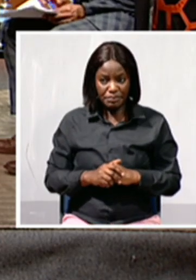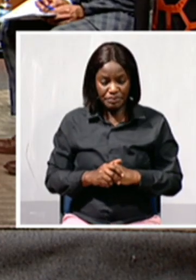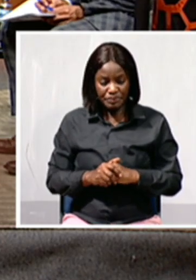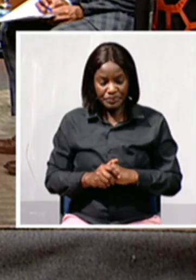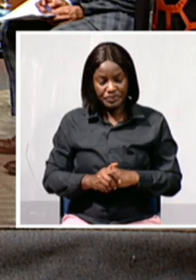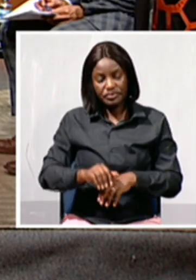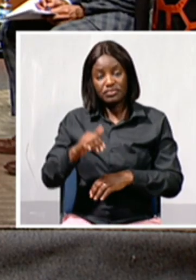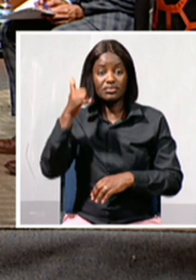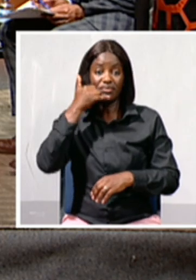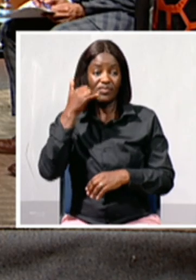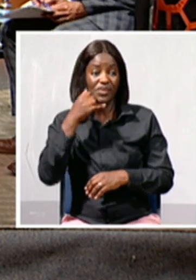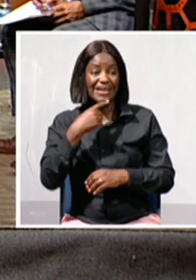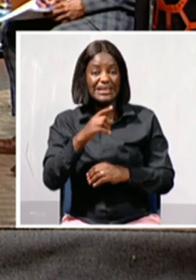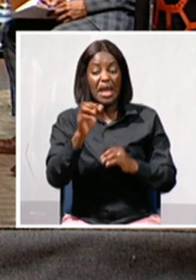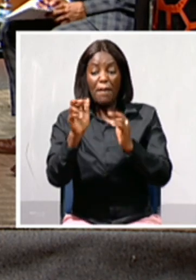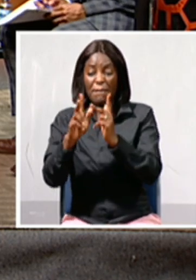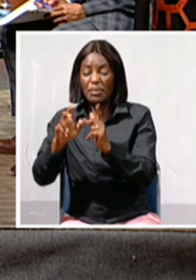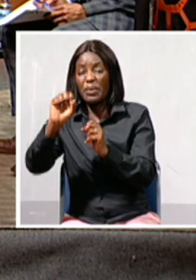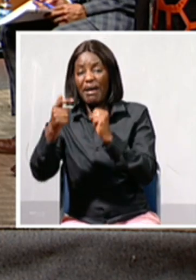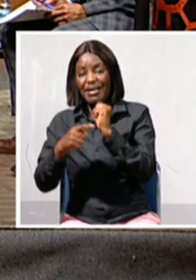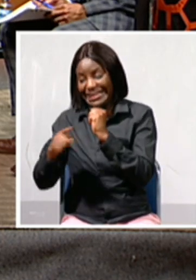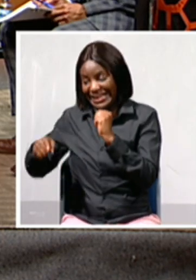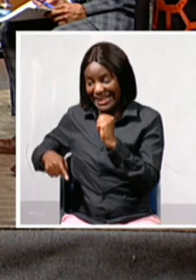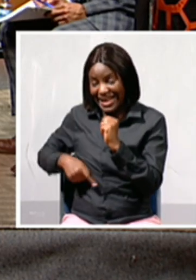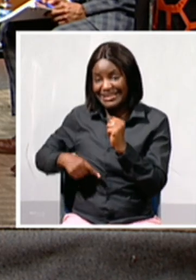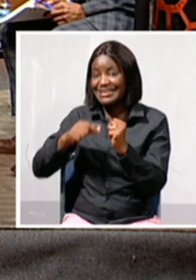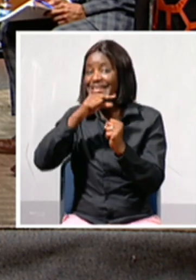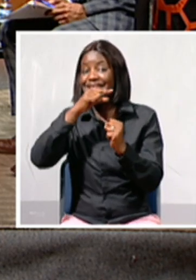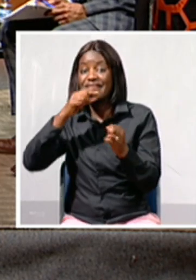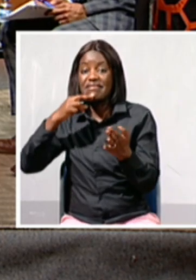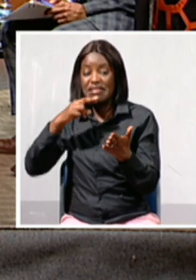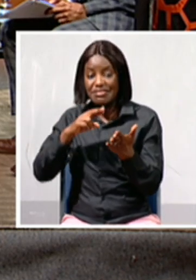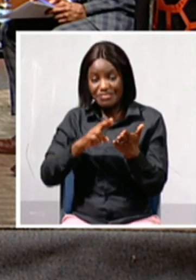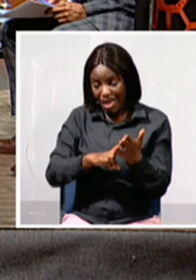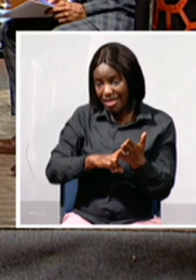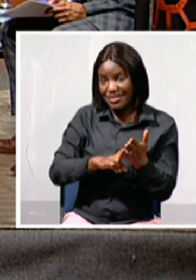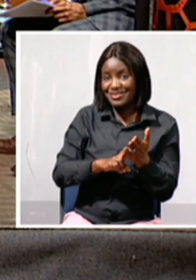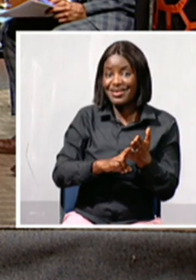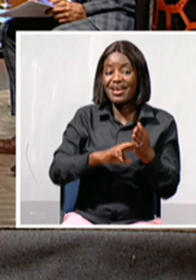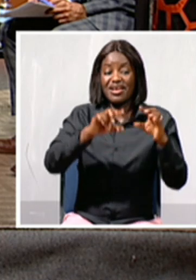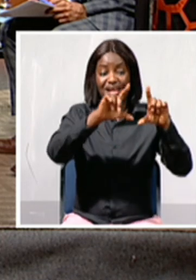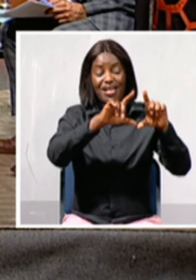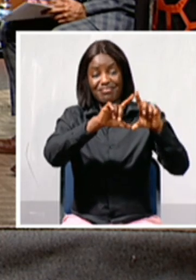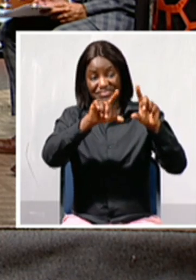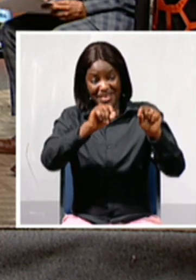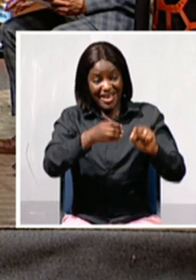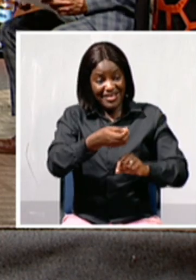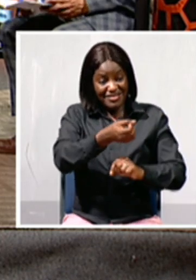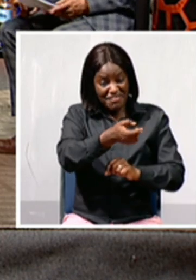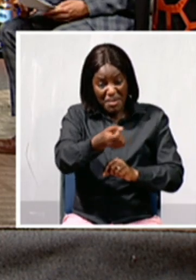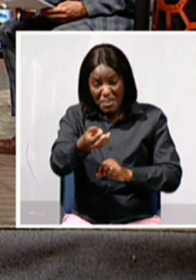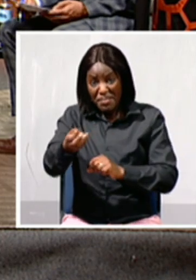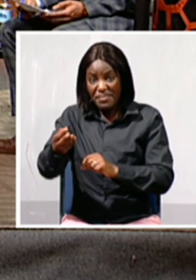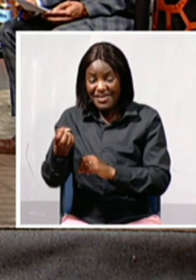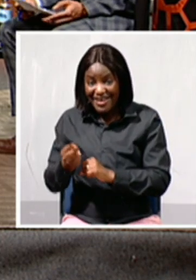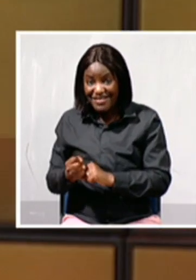of non-Namibians whom you are registering to participate in the democratic process on Wednesday, the 27th of November. Yes. What's your take, sir? Well, thank